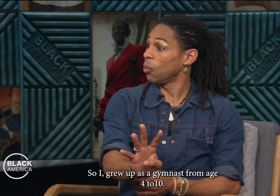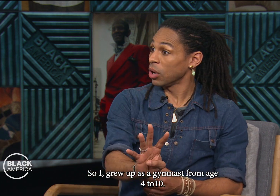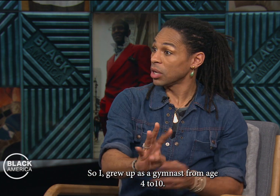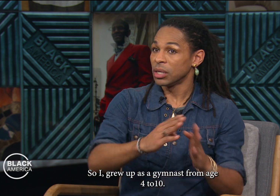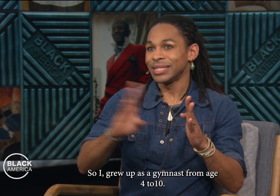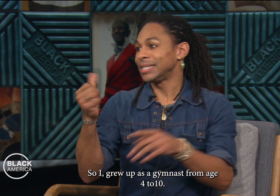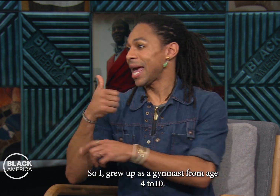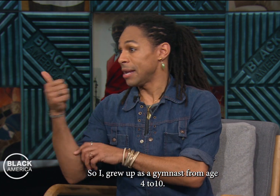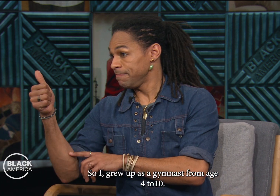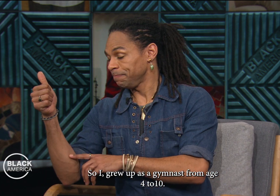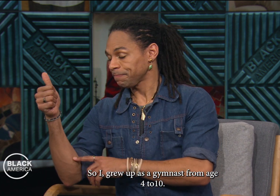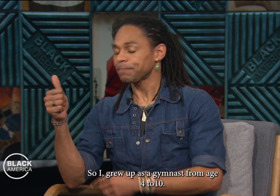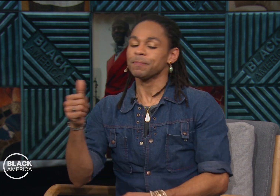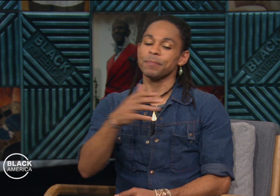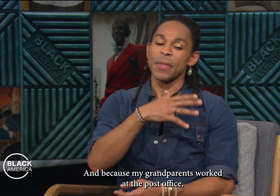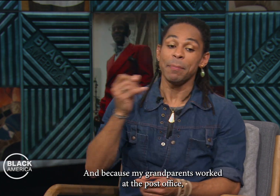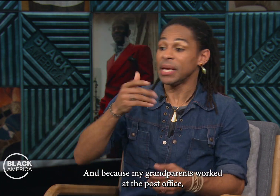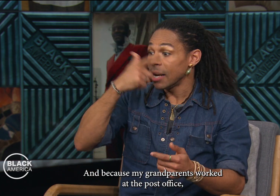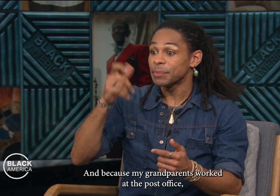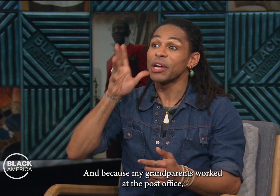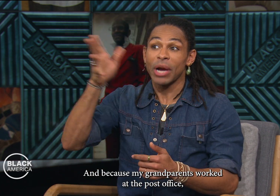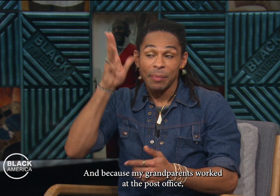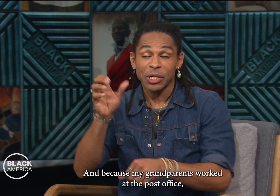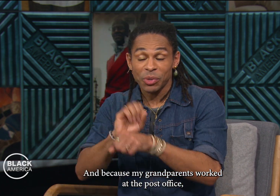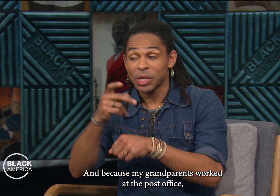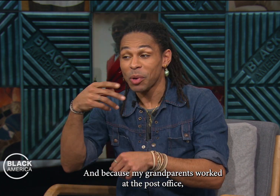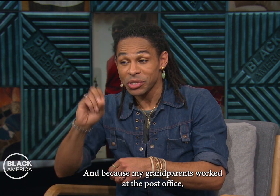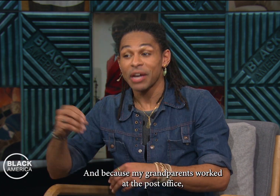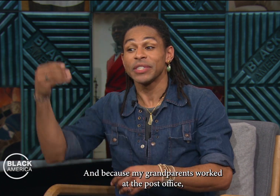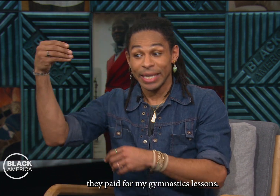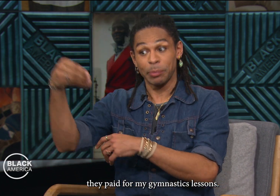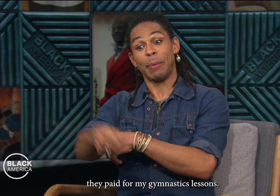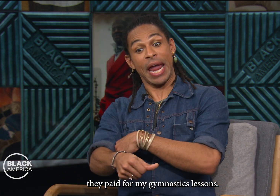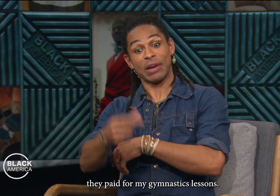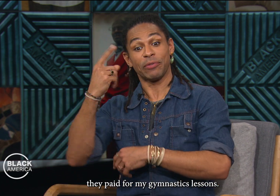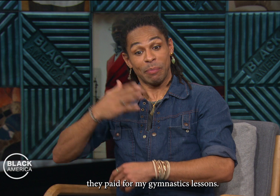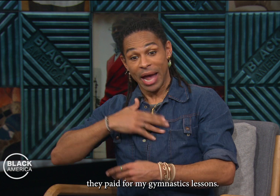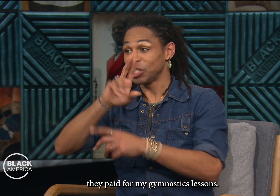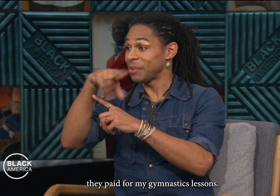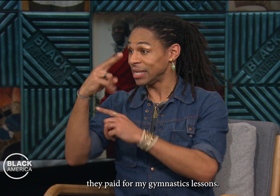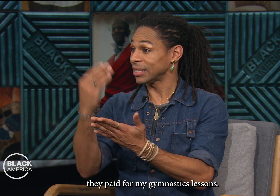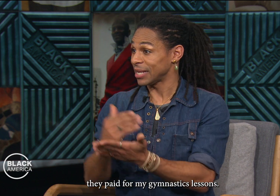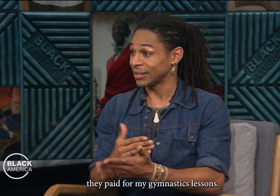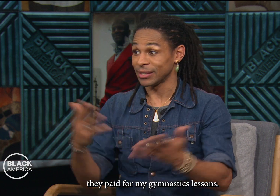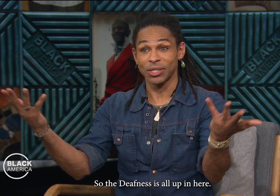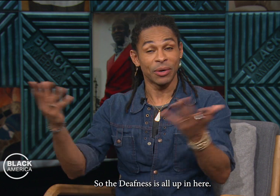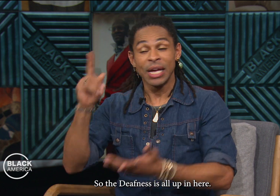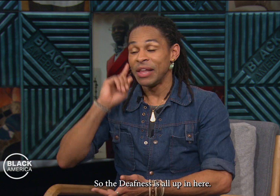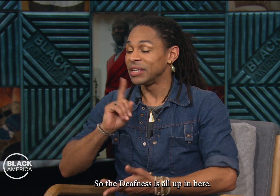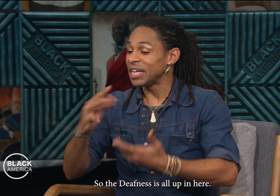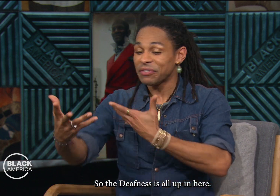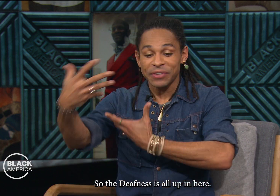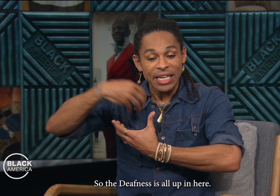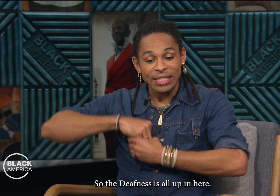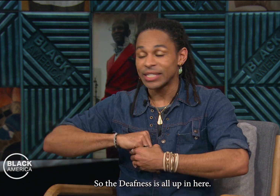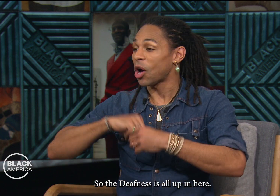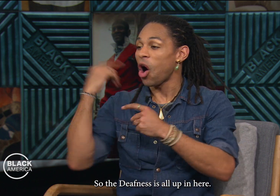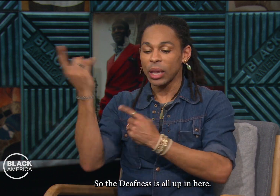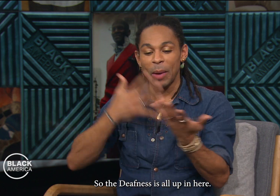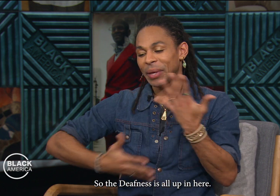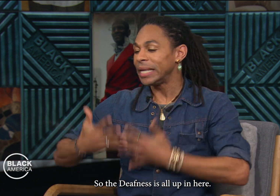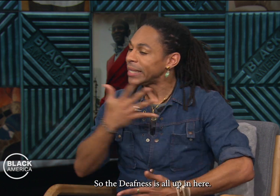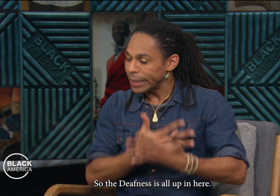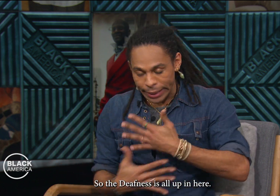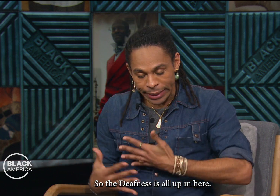age 4 to 10. And because my grandparents worked at the post office, they paid for my gymnastics lessons. So the deafness is